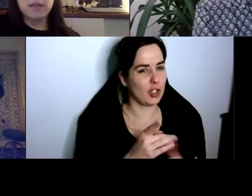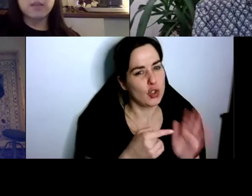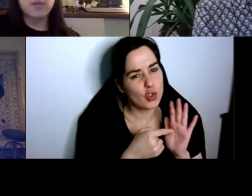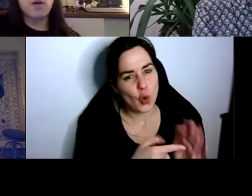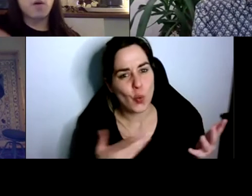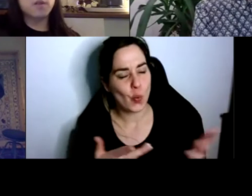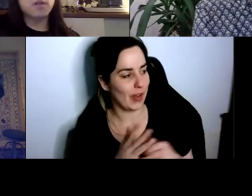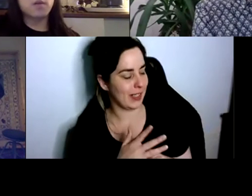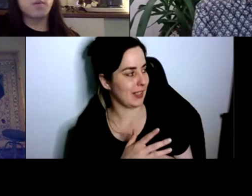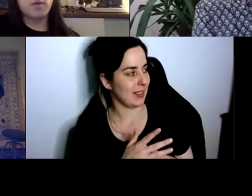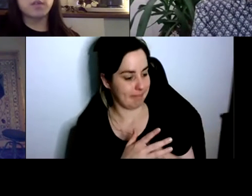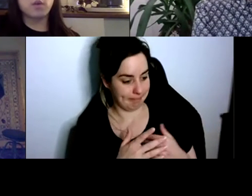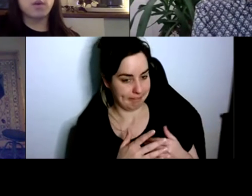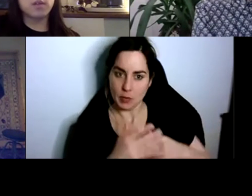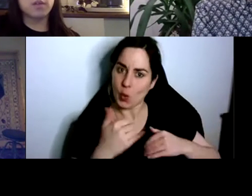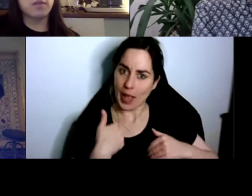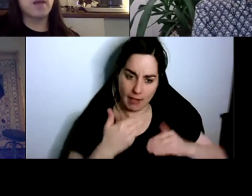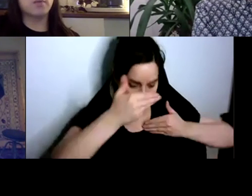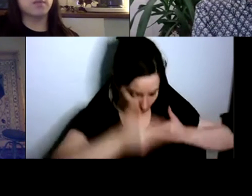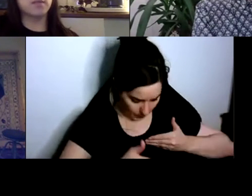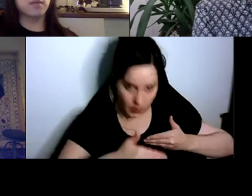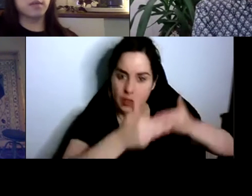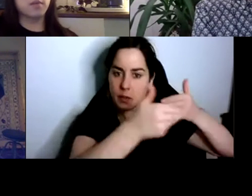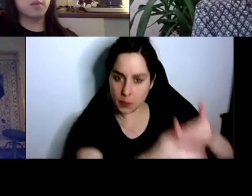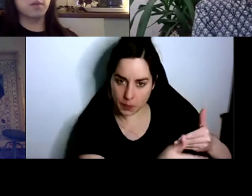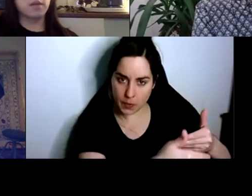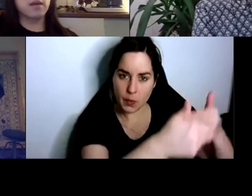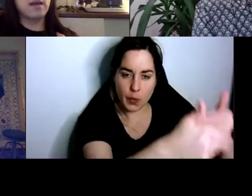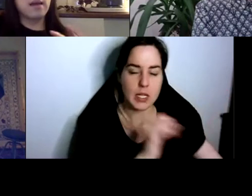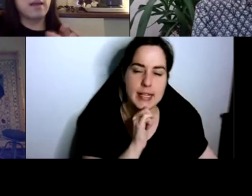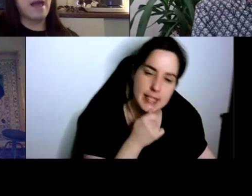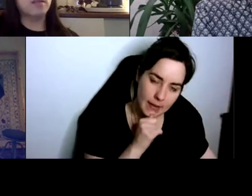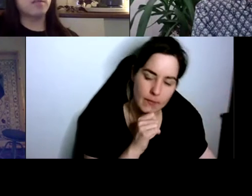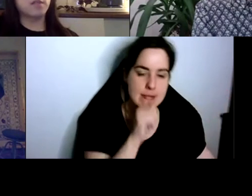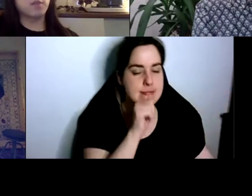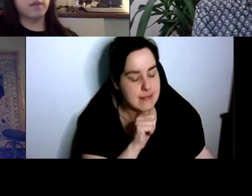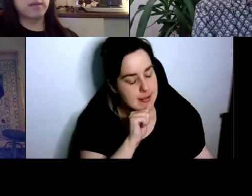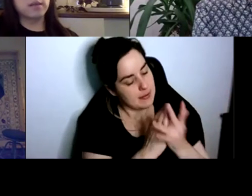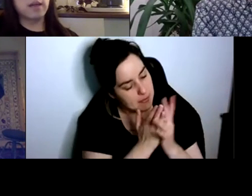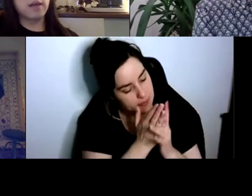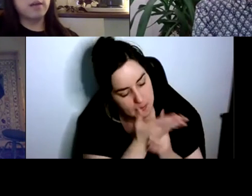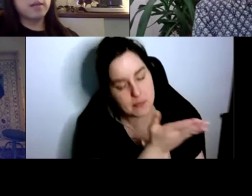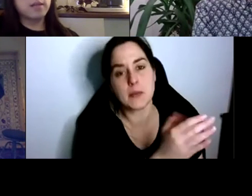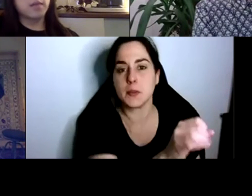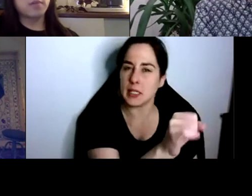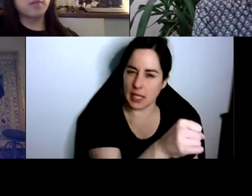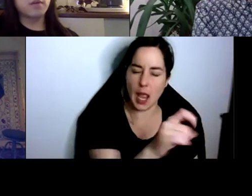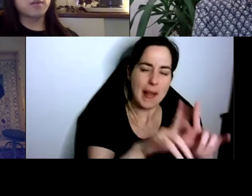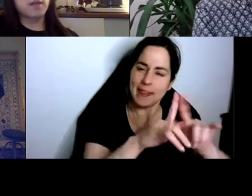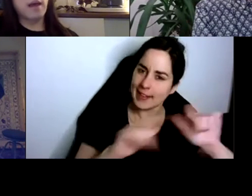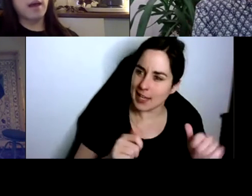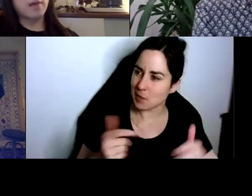that exists, but it also points towards the vibrancy of the community and the hacktivist ways that